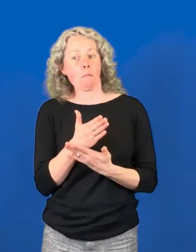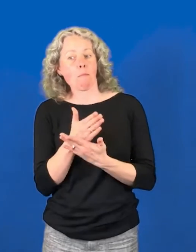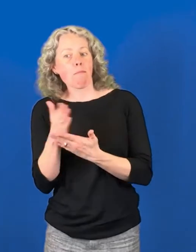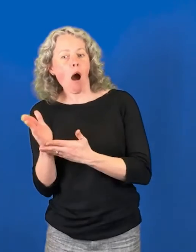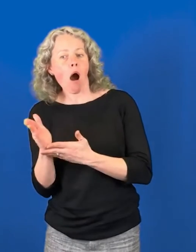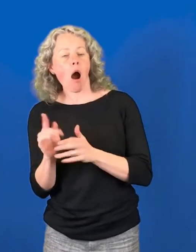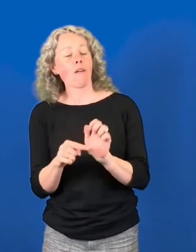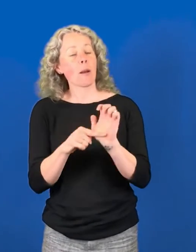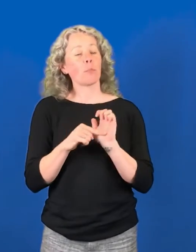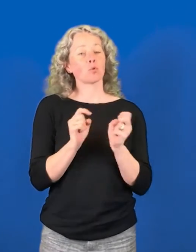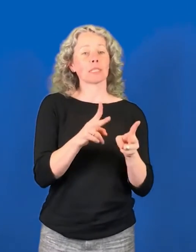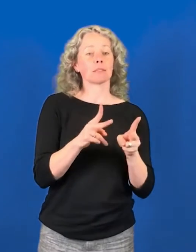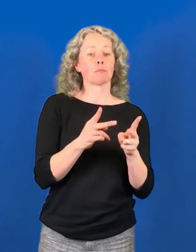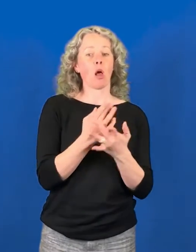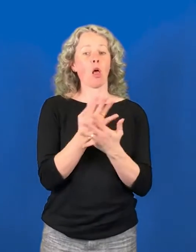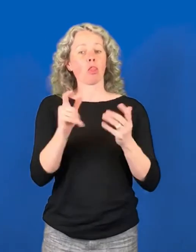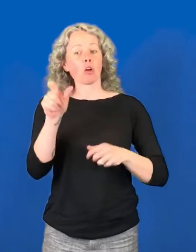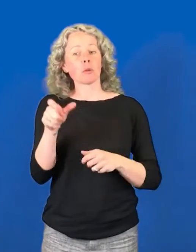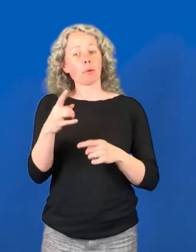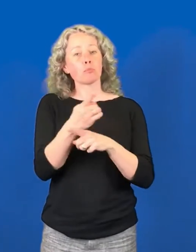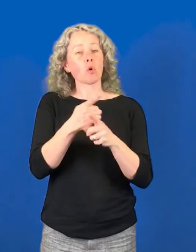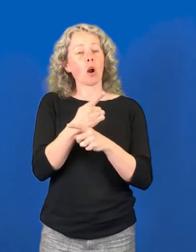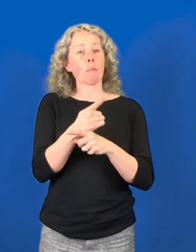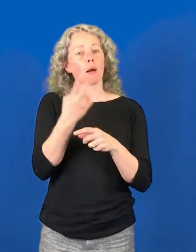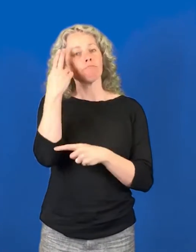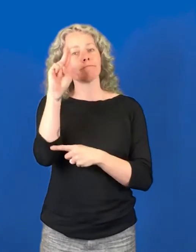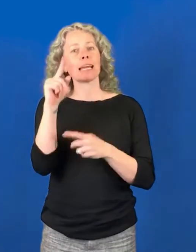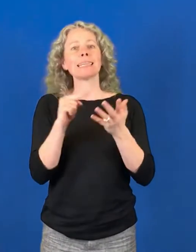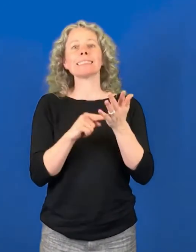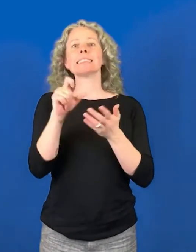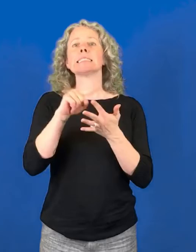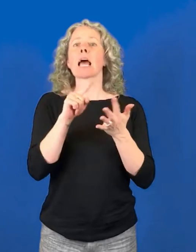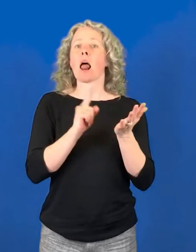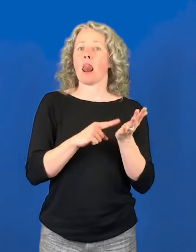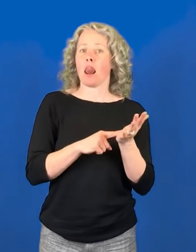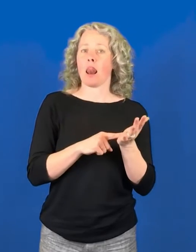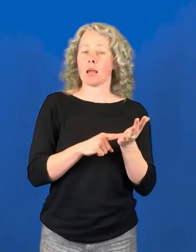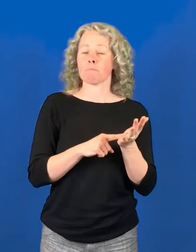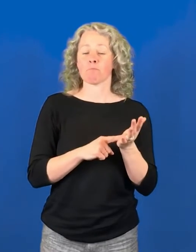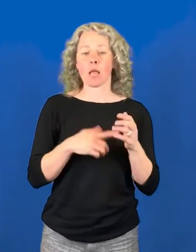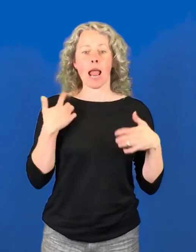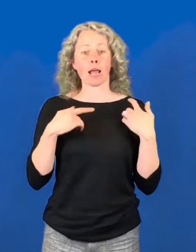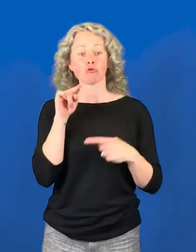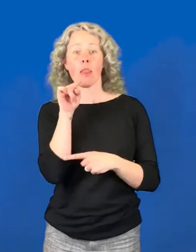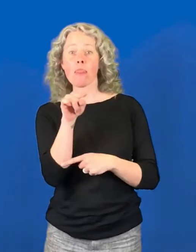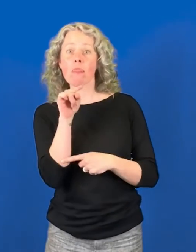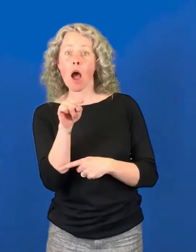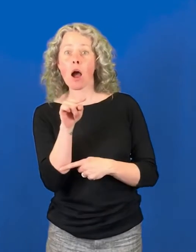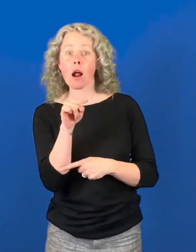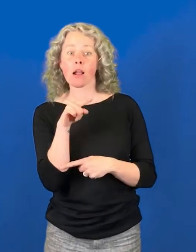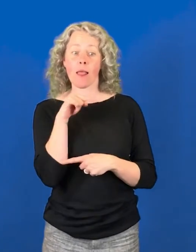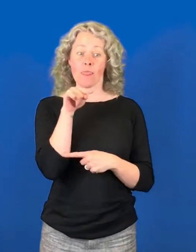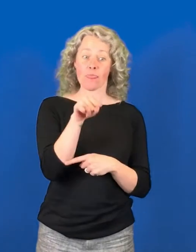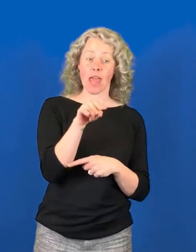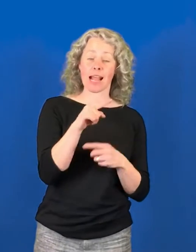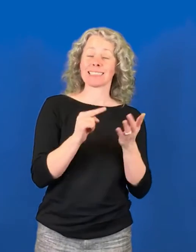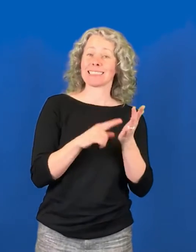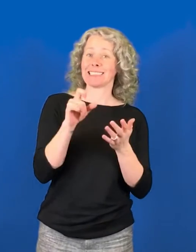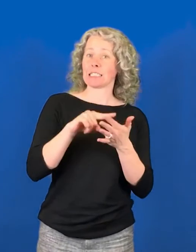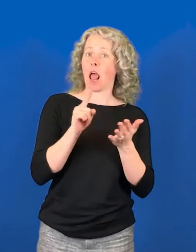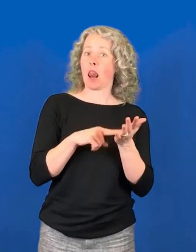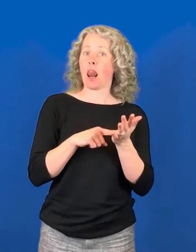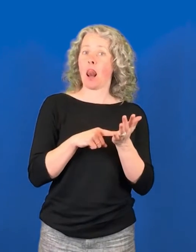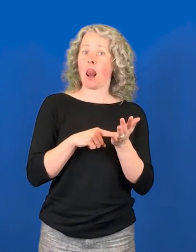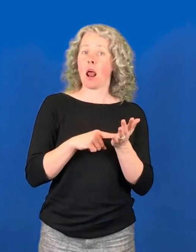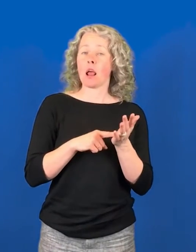our immune system, which more and more people are talking about, called T cells. And what's quite interesting, and T cells also